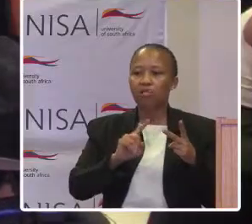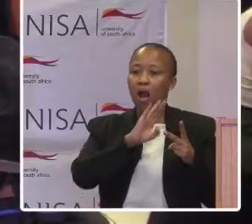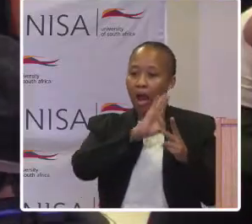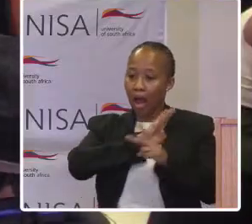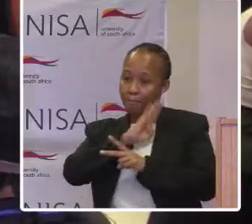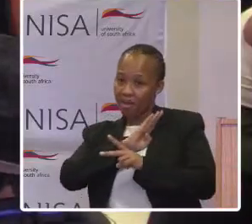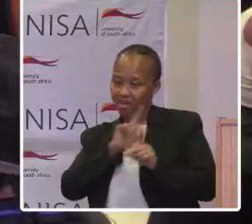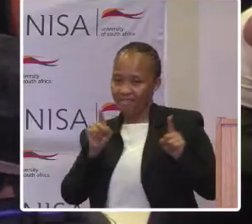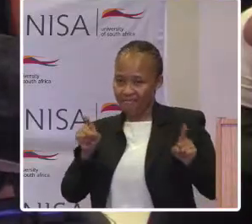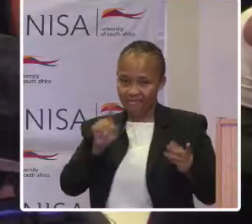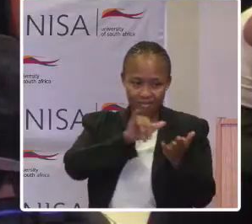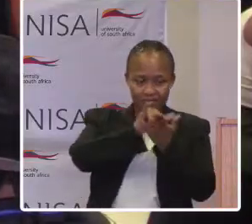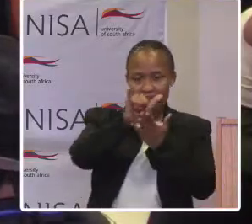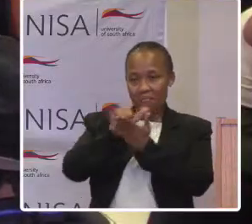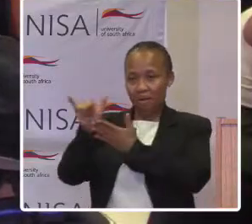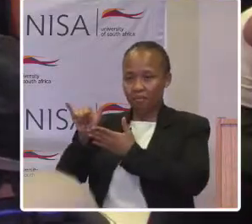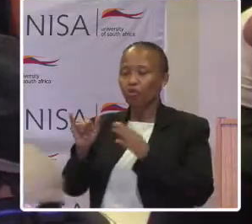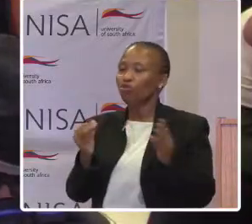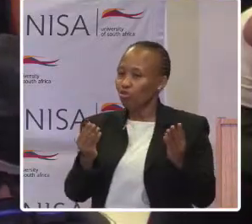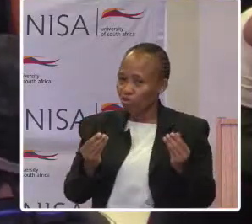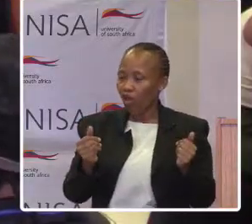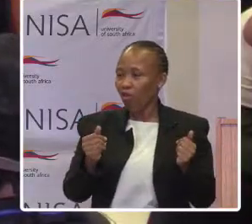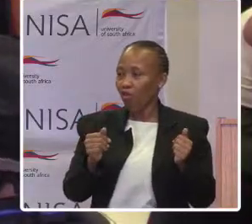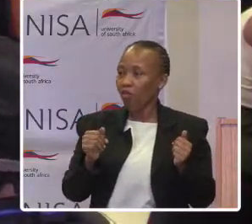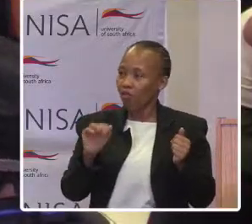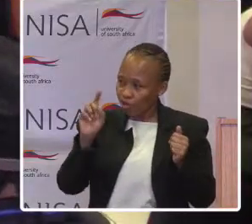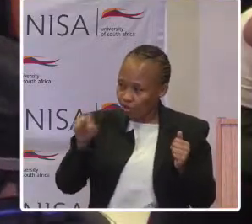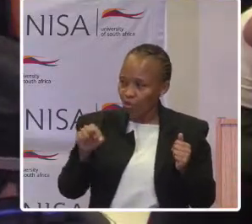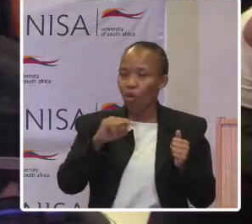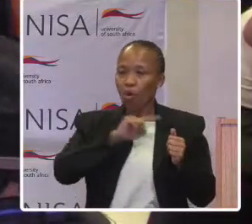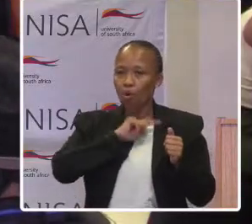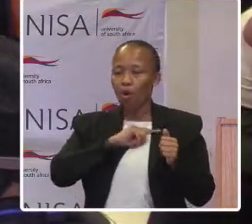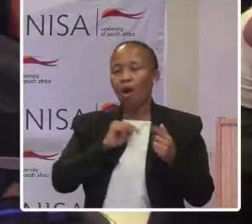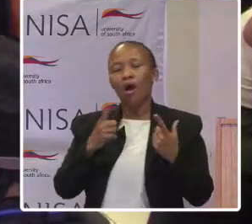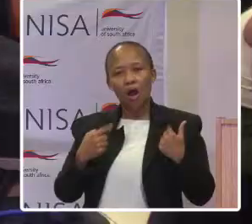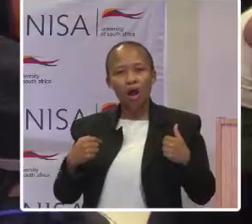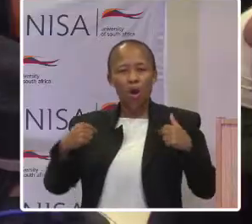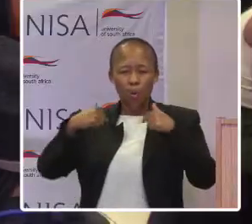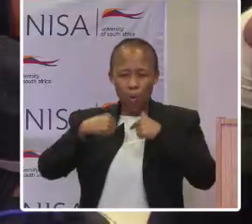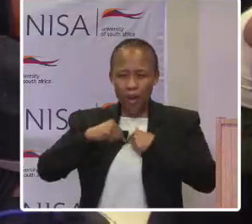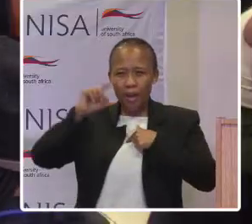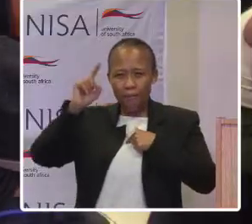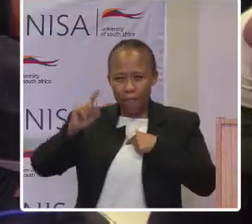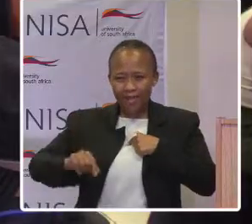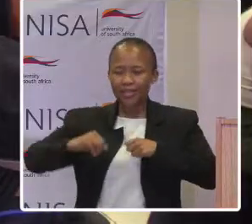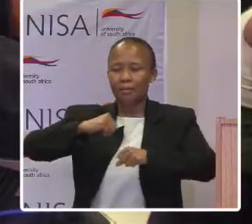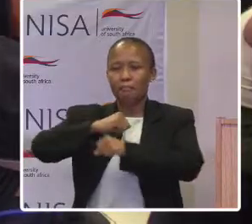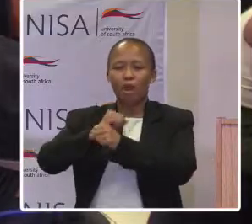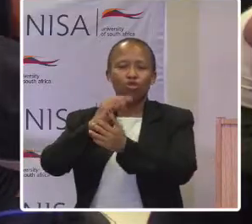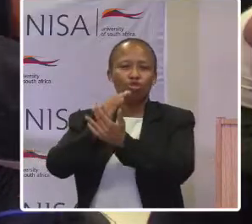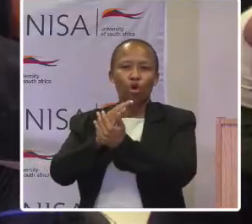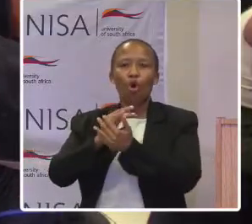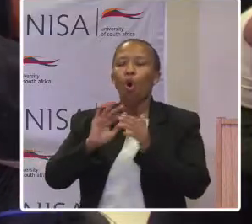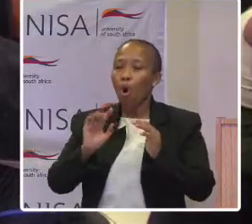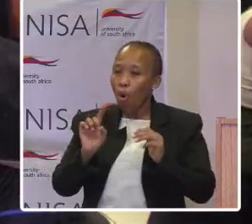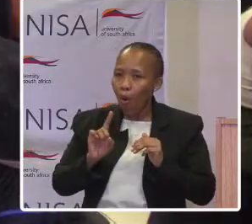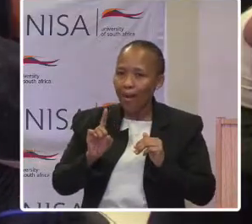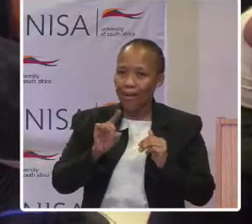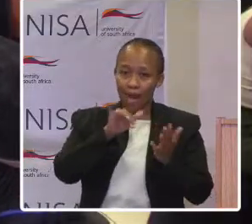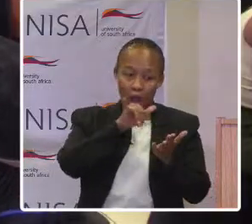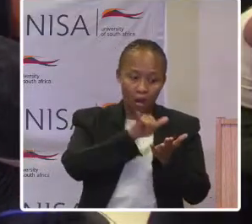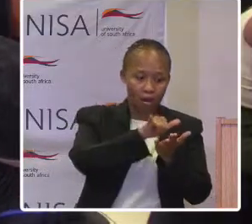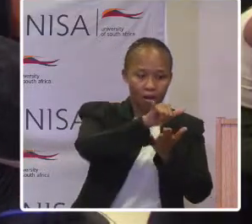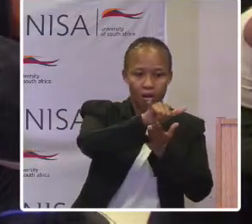looking at these? Because there's a thin line between them, and how do we ensure the seamless movement from